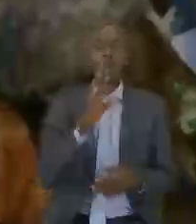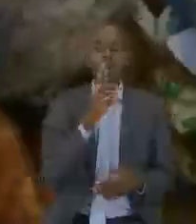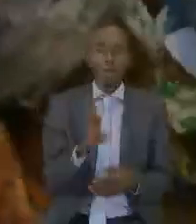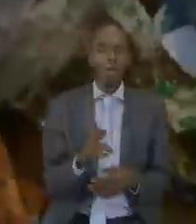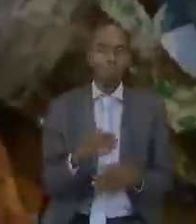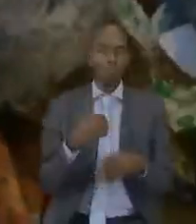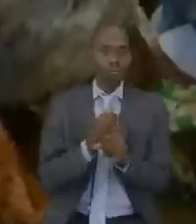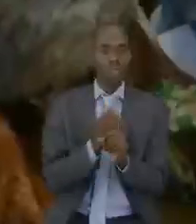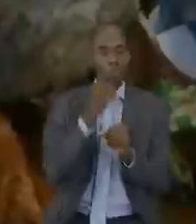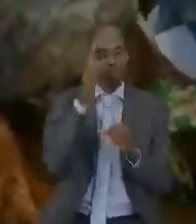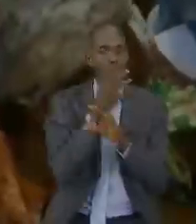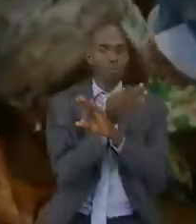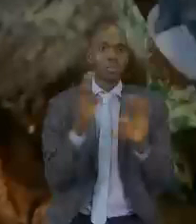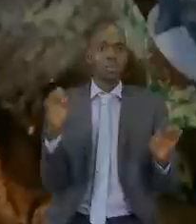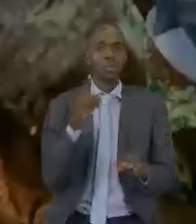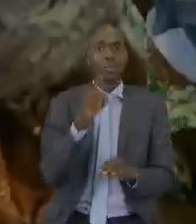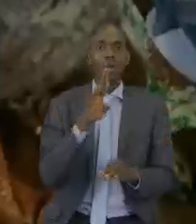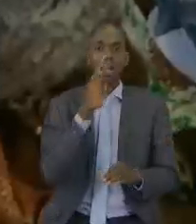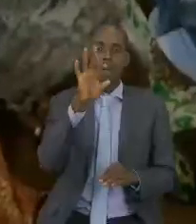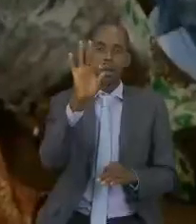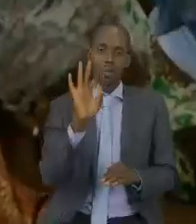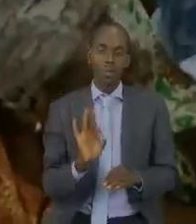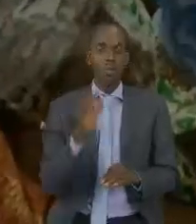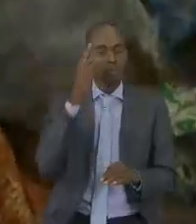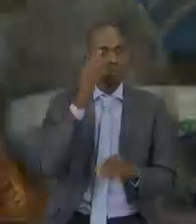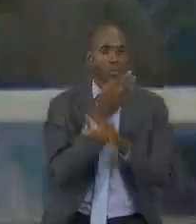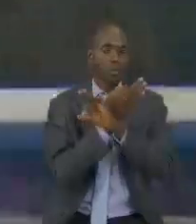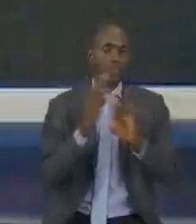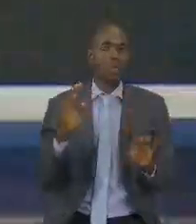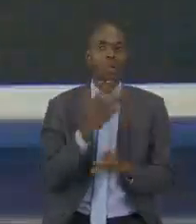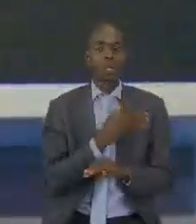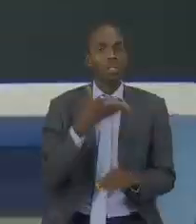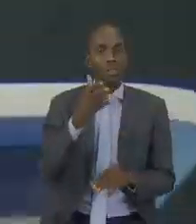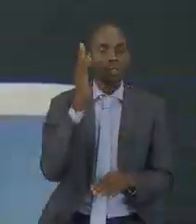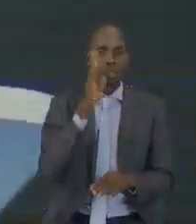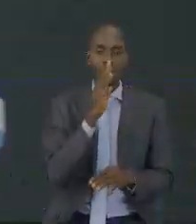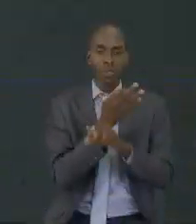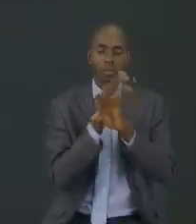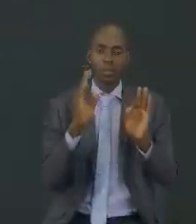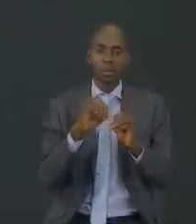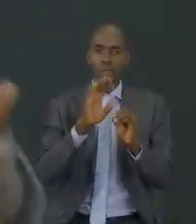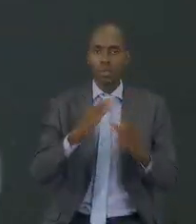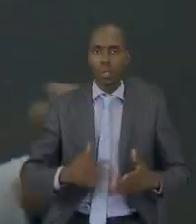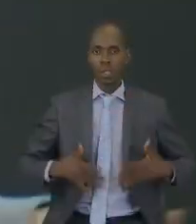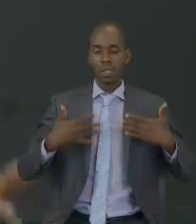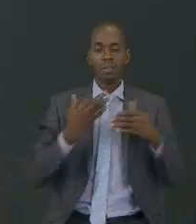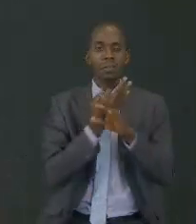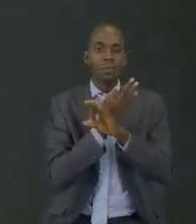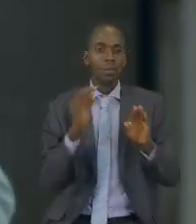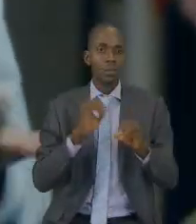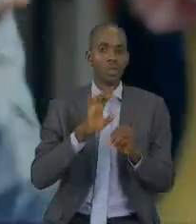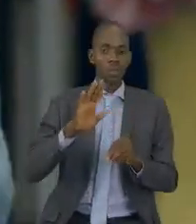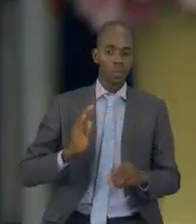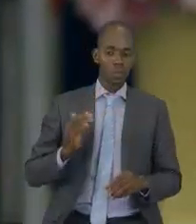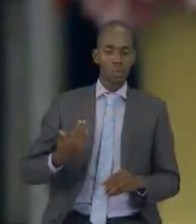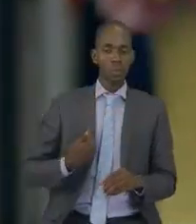freedom. You are appointed for freedom. And there'll be freedom, freedom in your life, freedom in your soul,